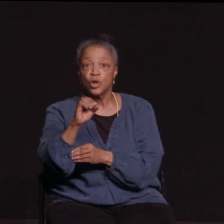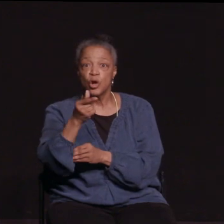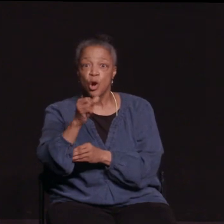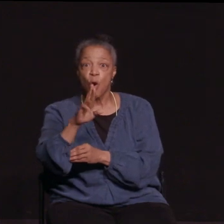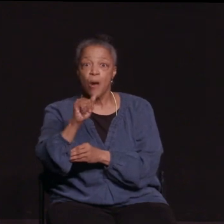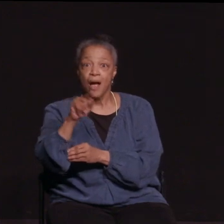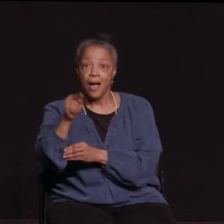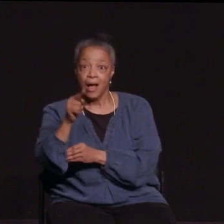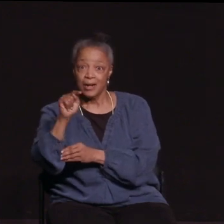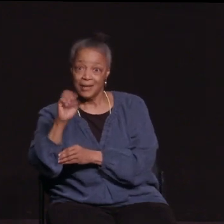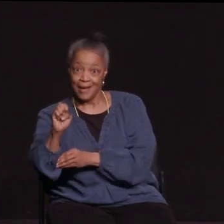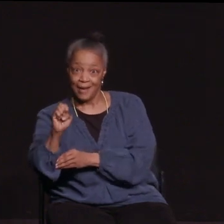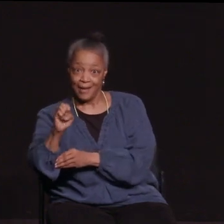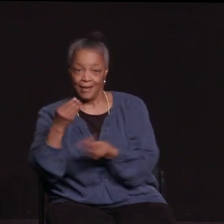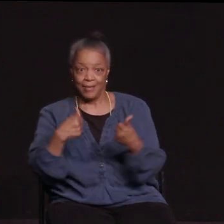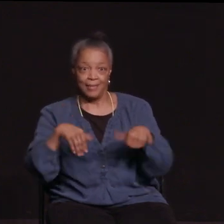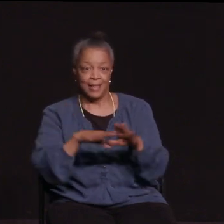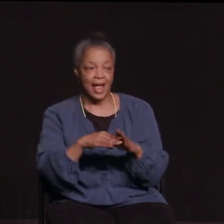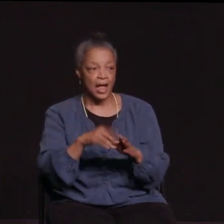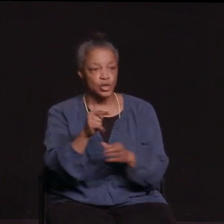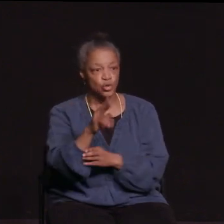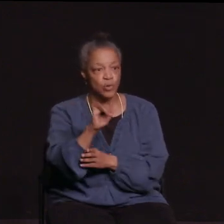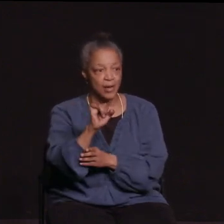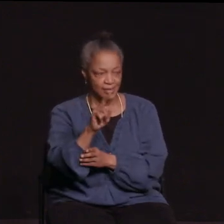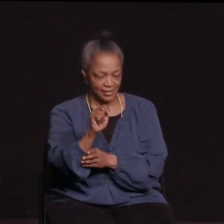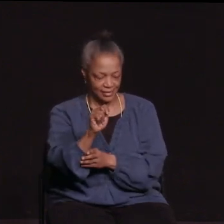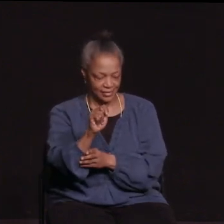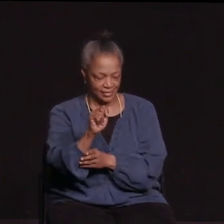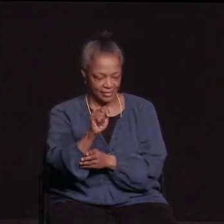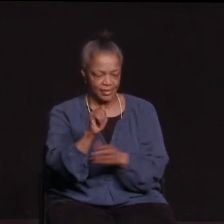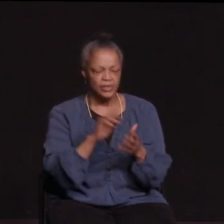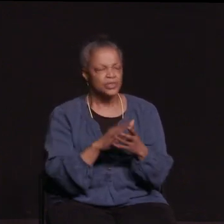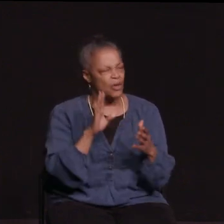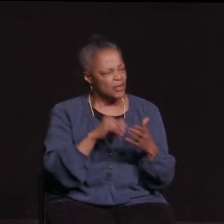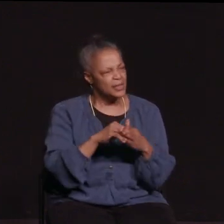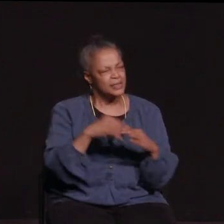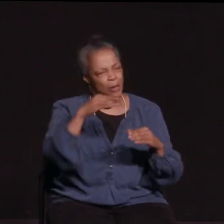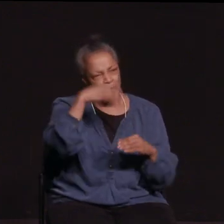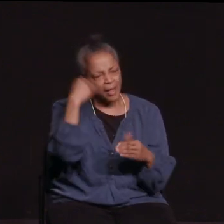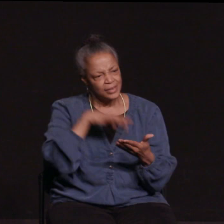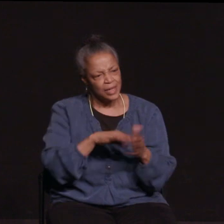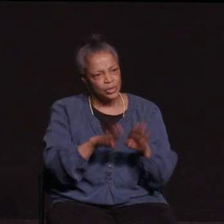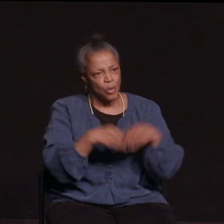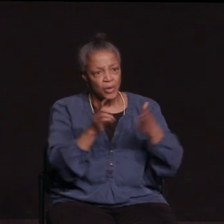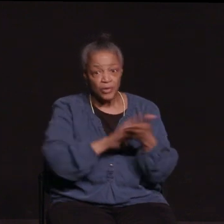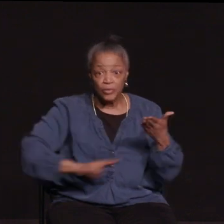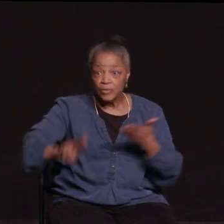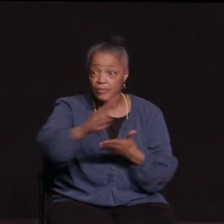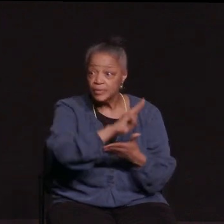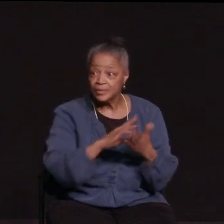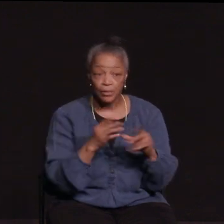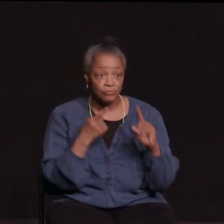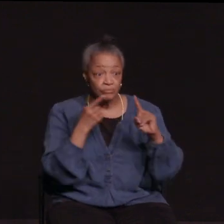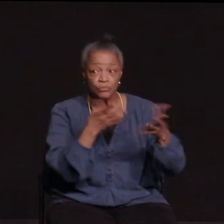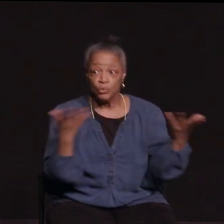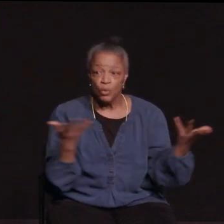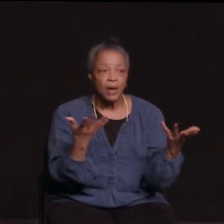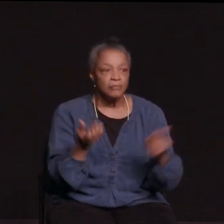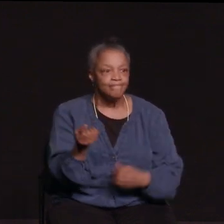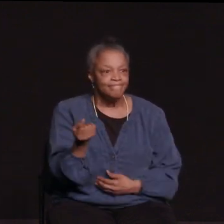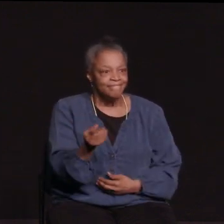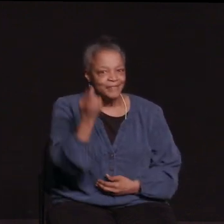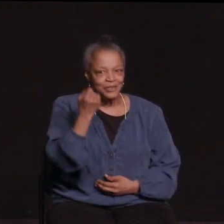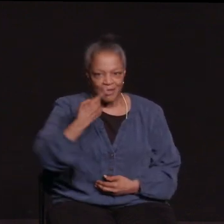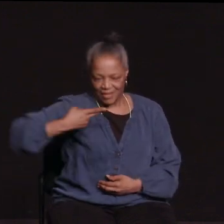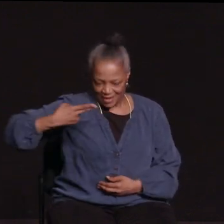Land Trust. So this series, the Black Studies Open University, is an effort to better understand